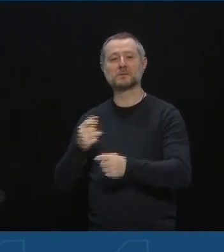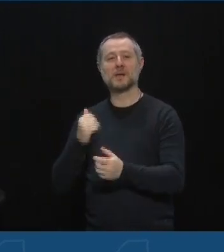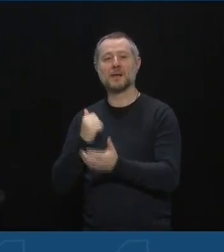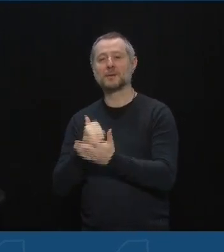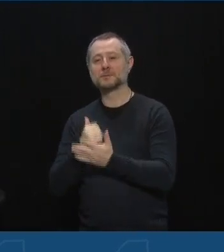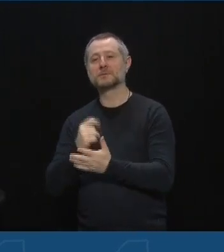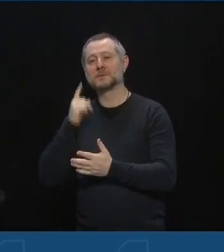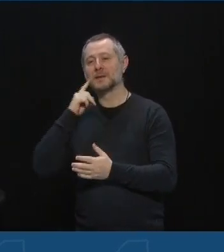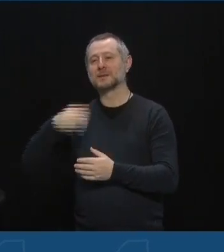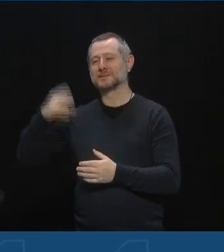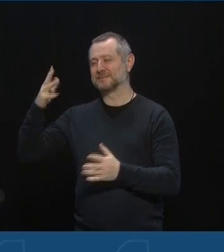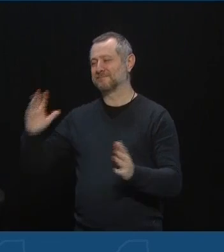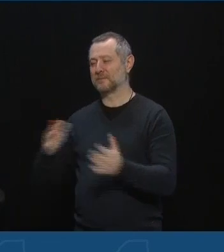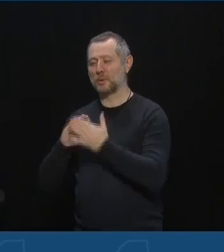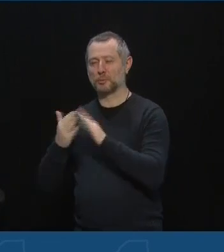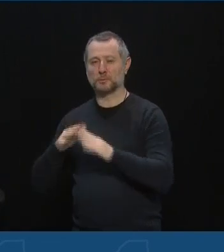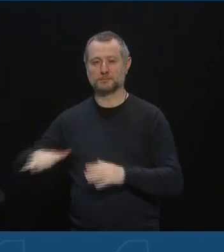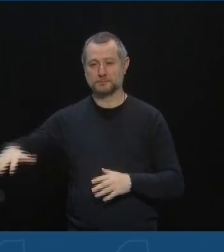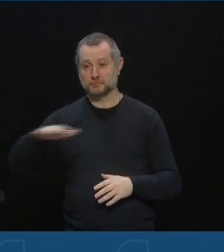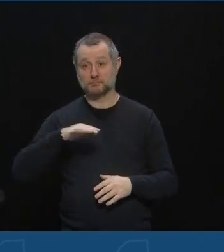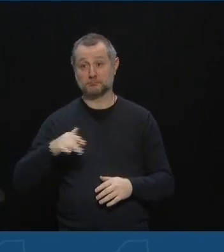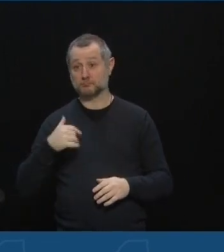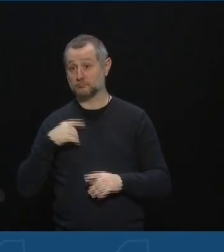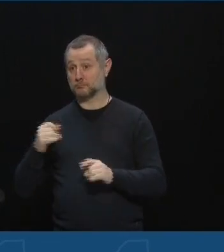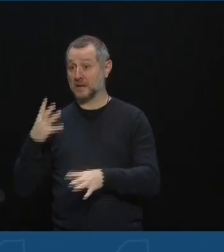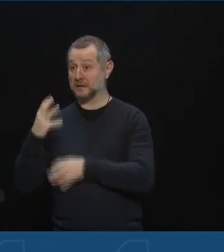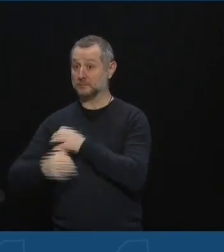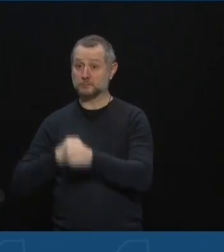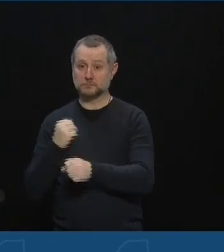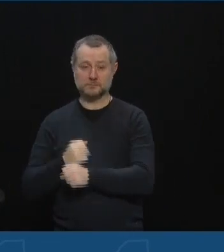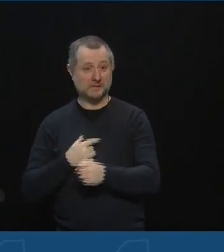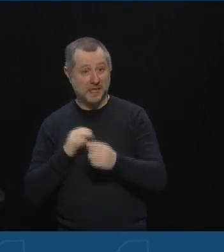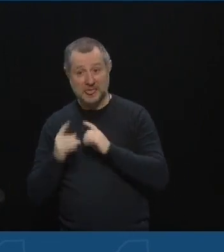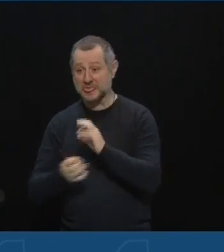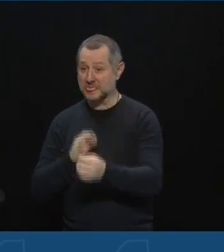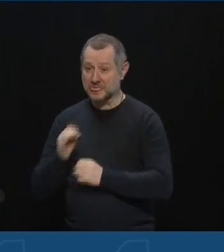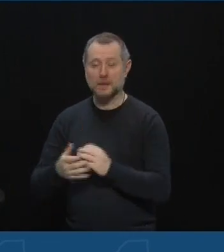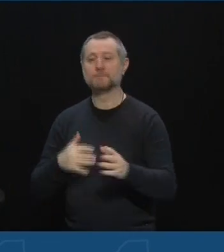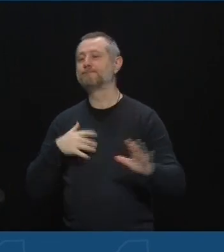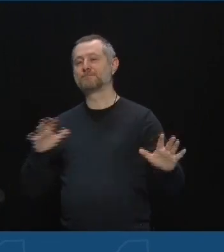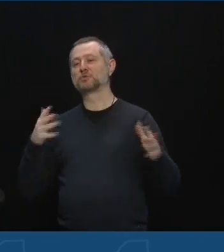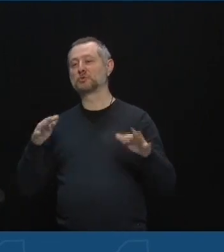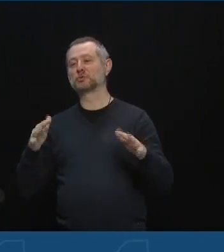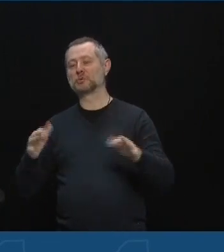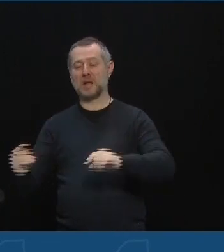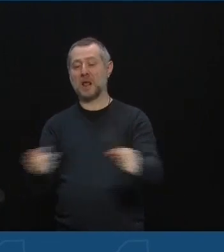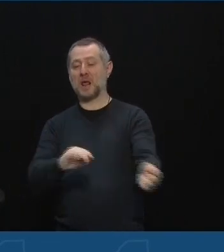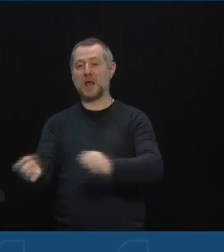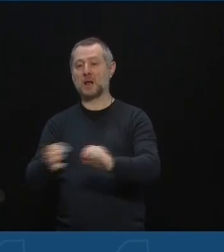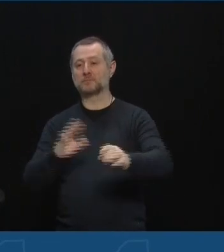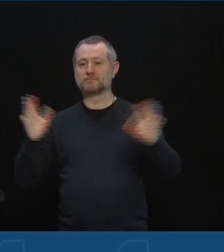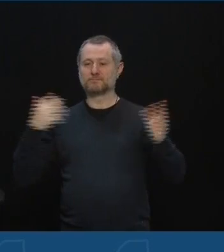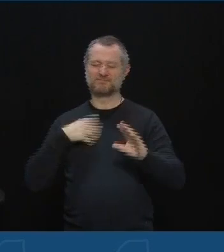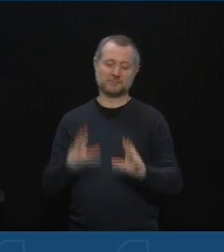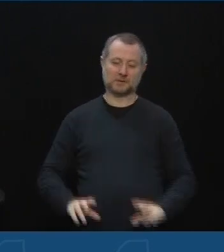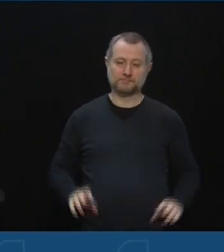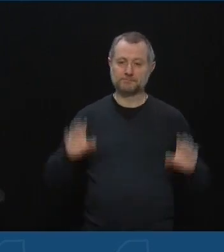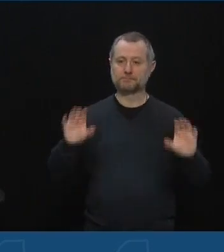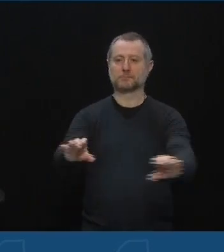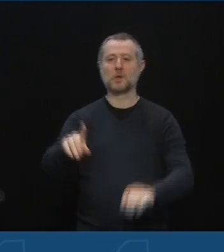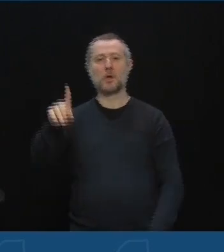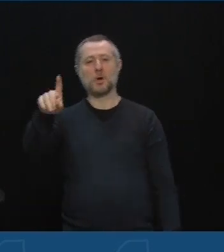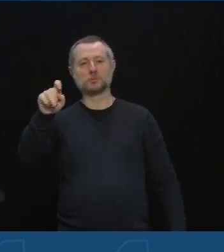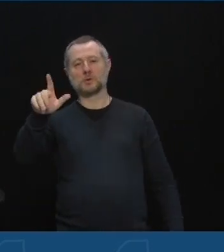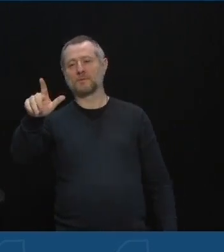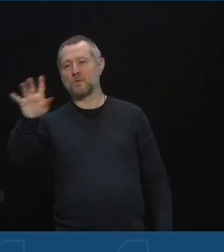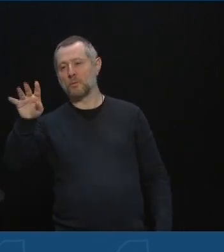up in litigation for a long time. I settled it. I said, let's stop fighting, get the money out to people, $124.3 million